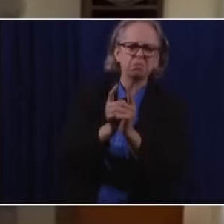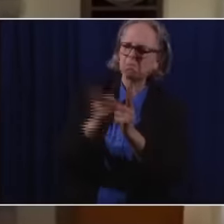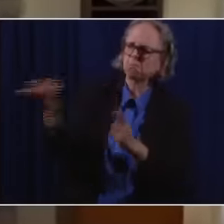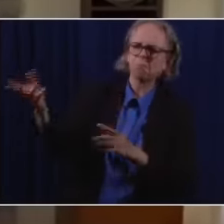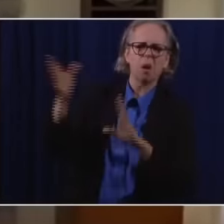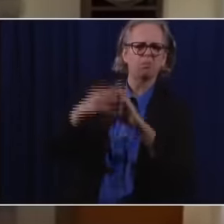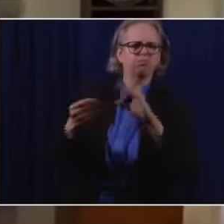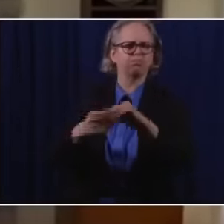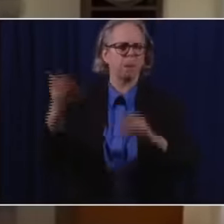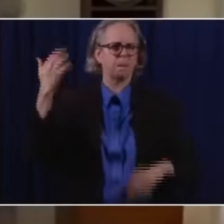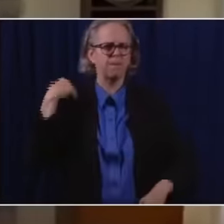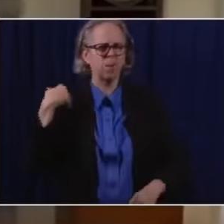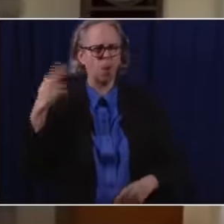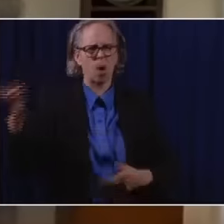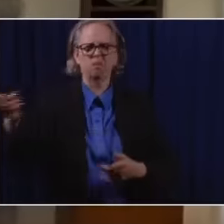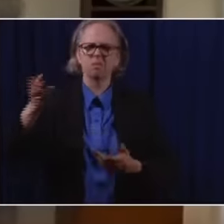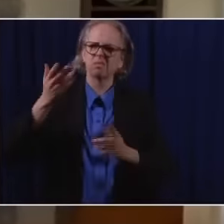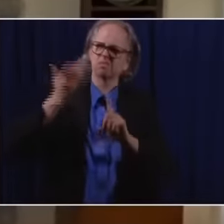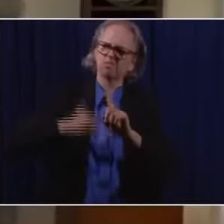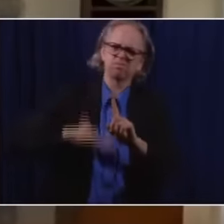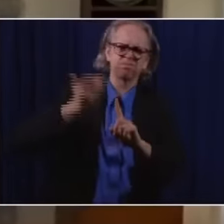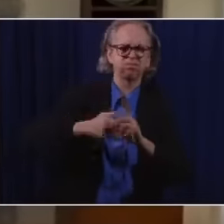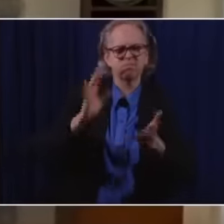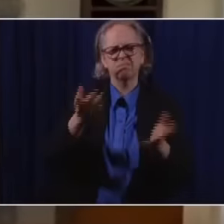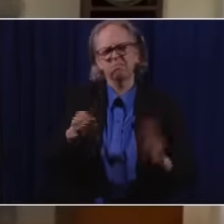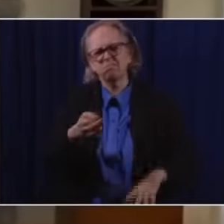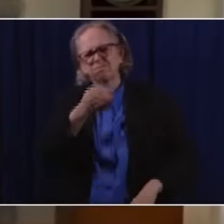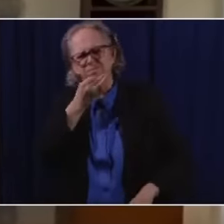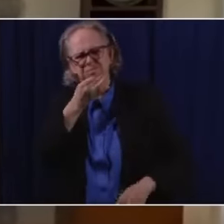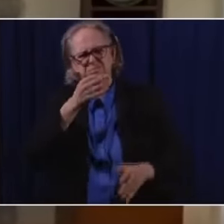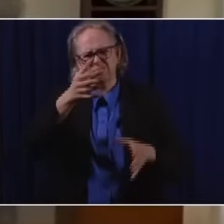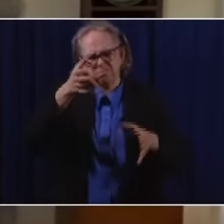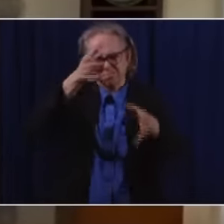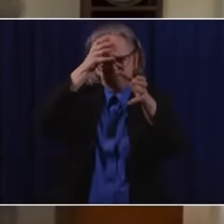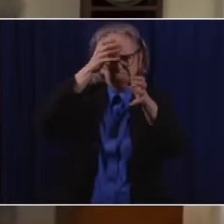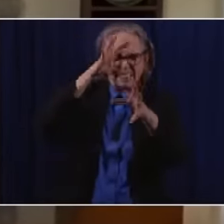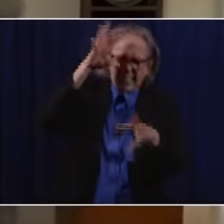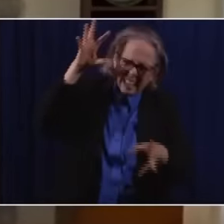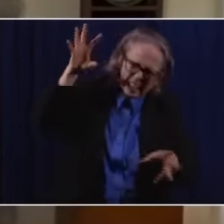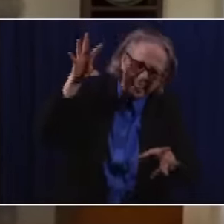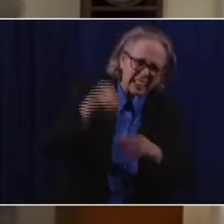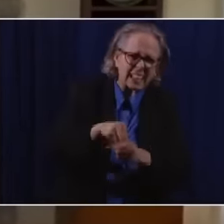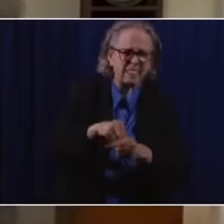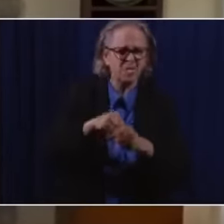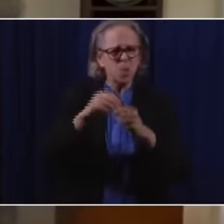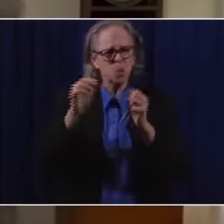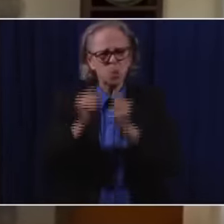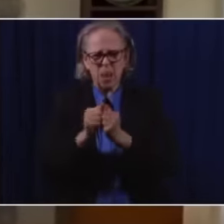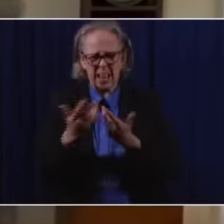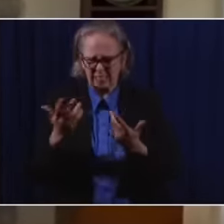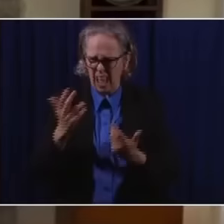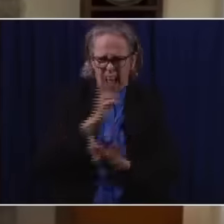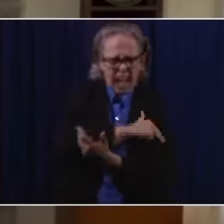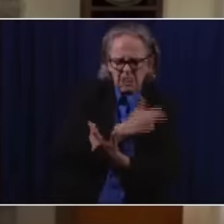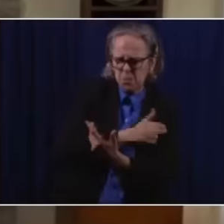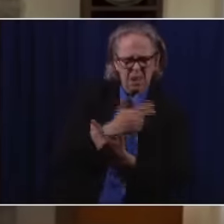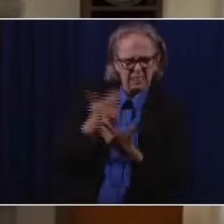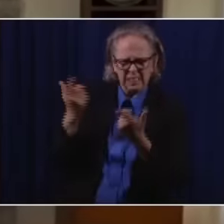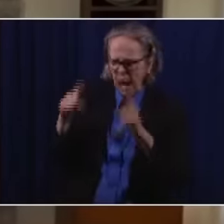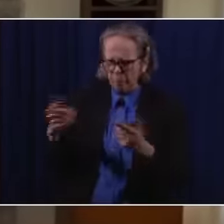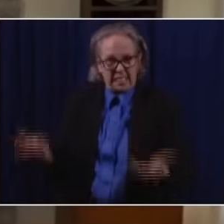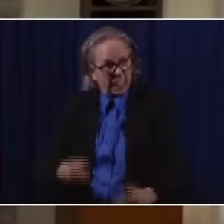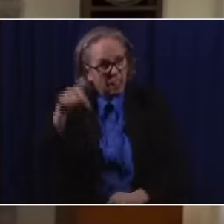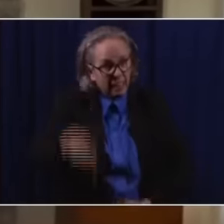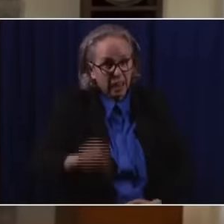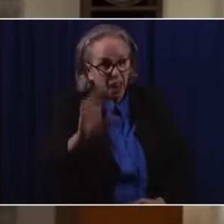really is involved not just in what is going on in Columbus, Wexner